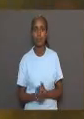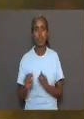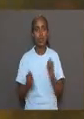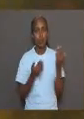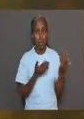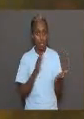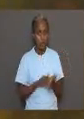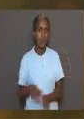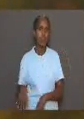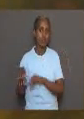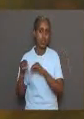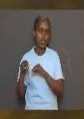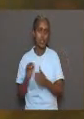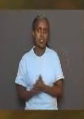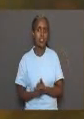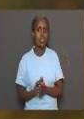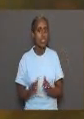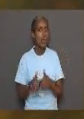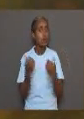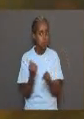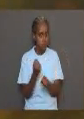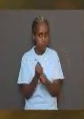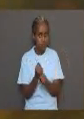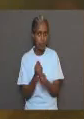Welcome back, students. How did you do?